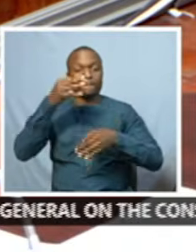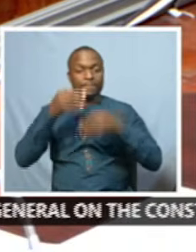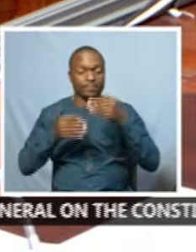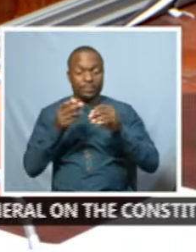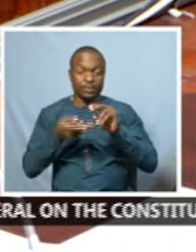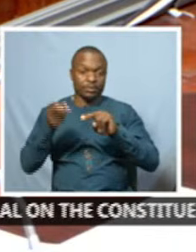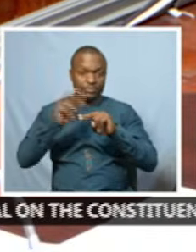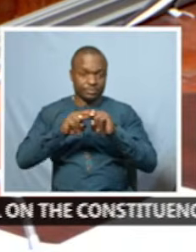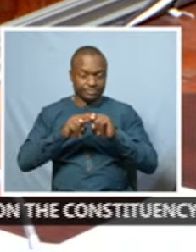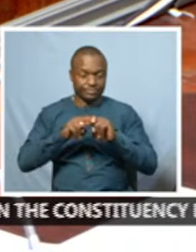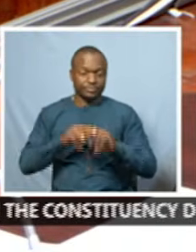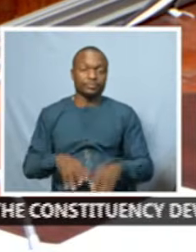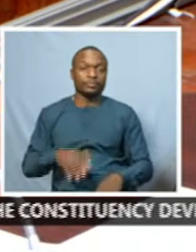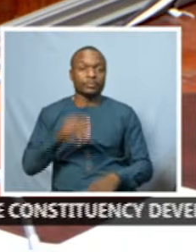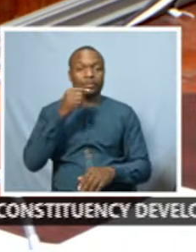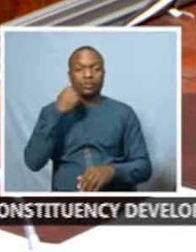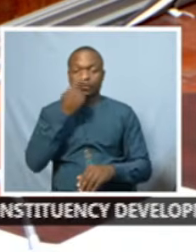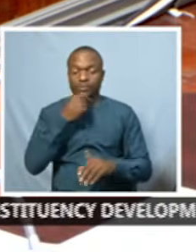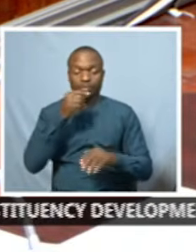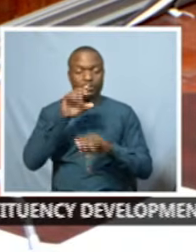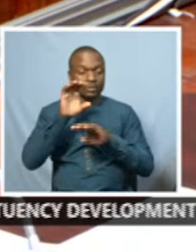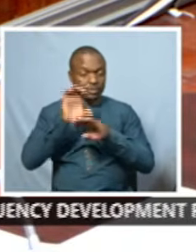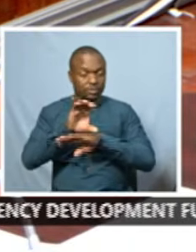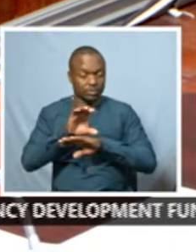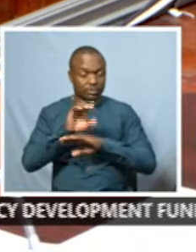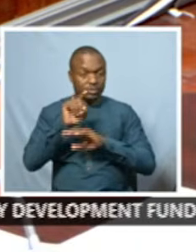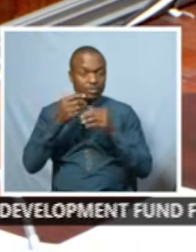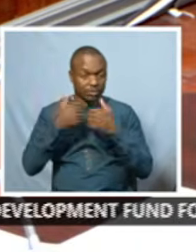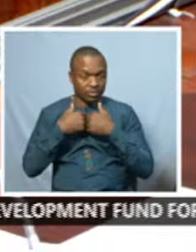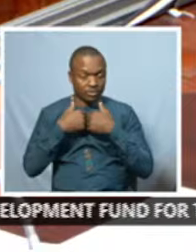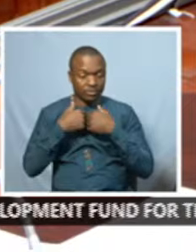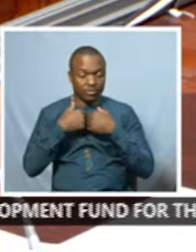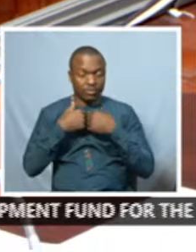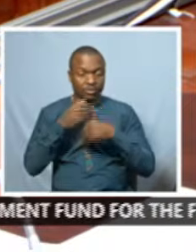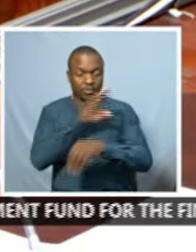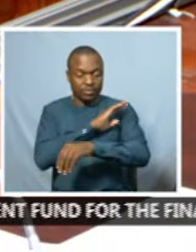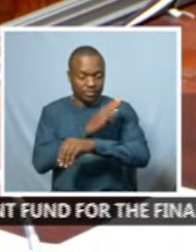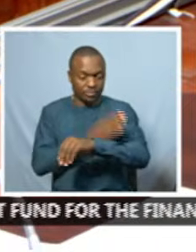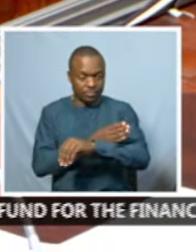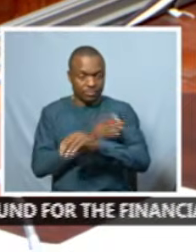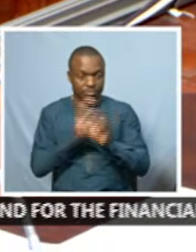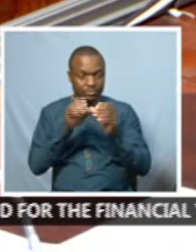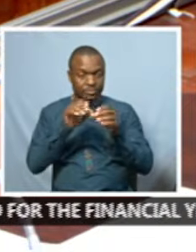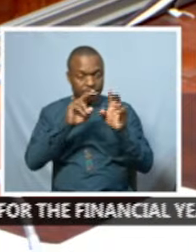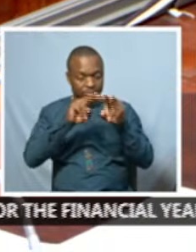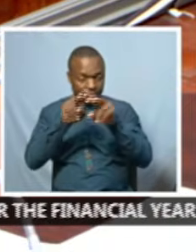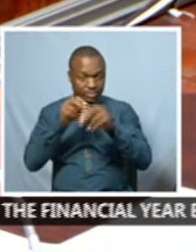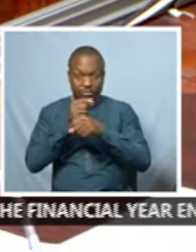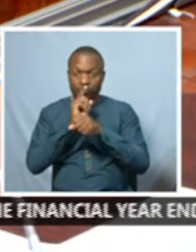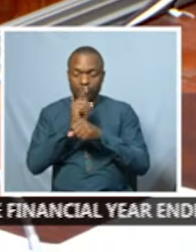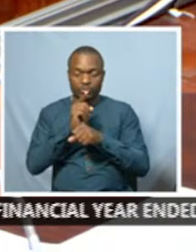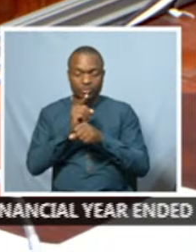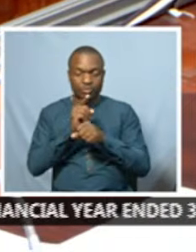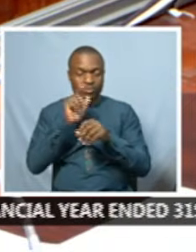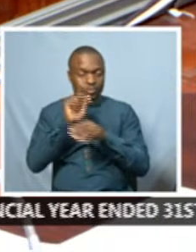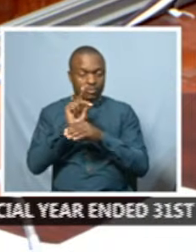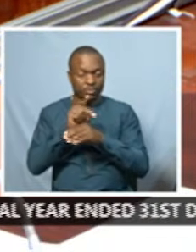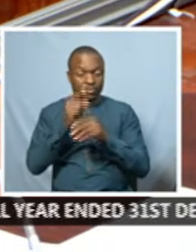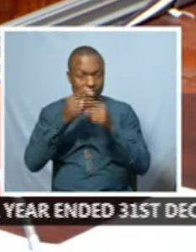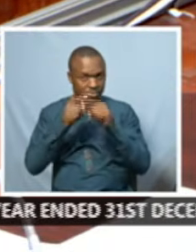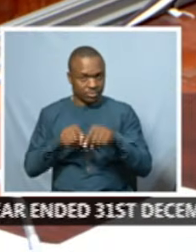so, who is the cause? Do we have the capacity in the council to monitor and ensure that projects are done within the time